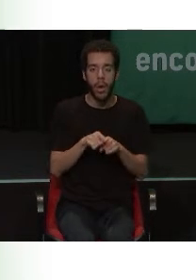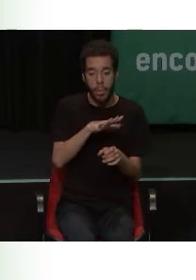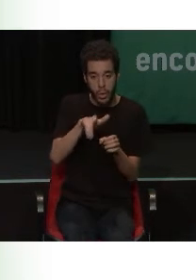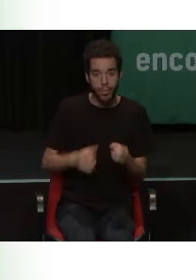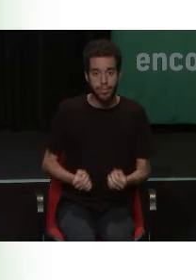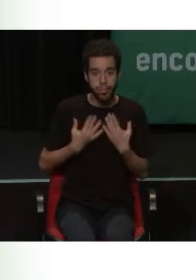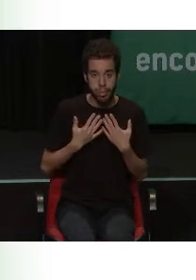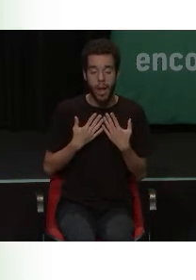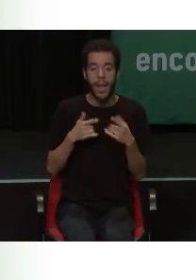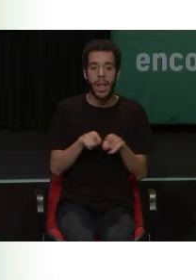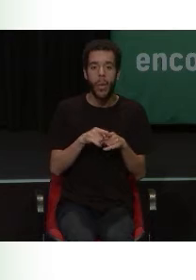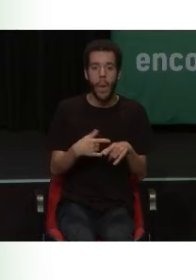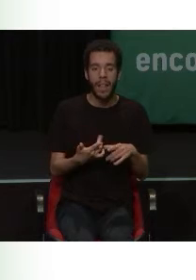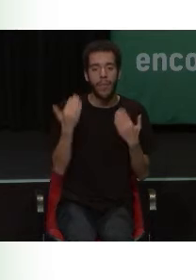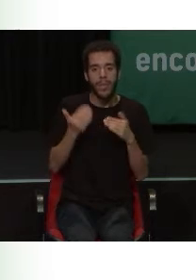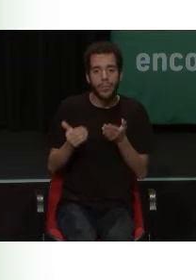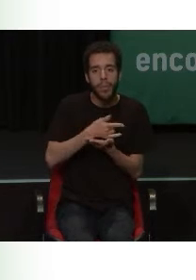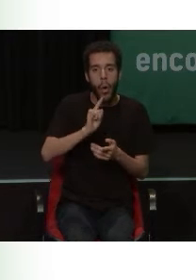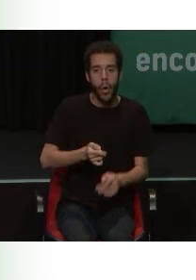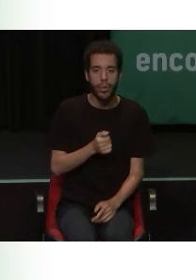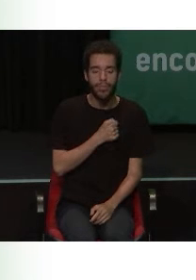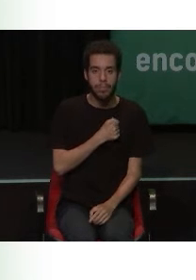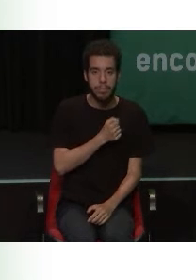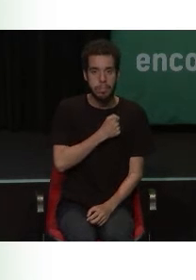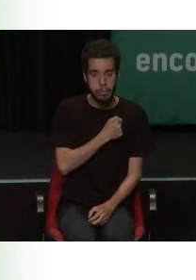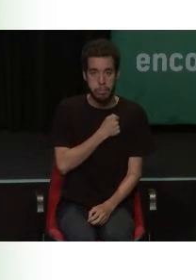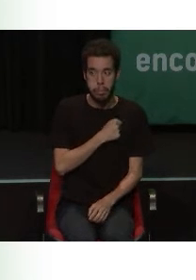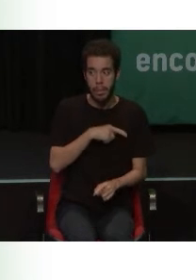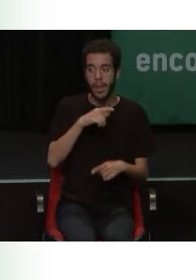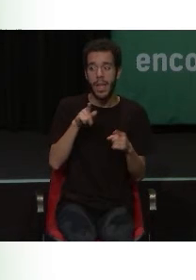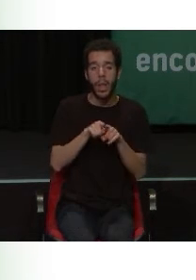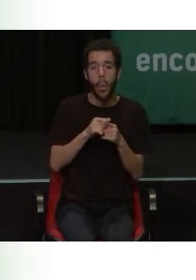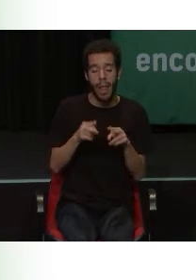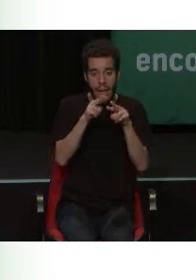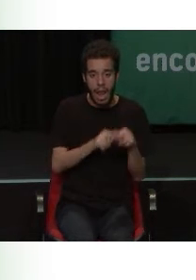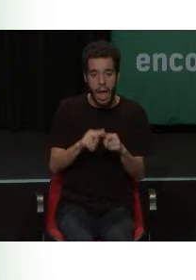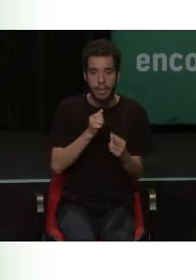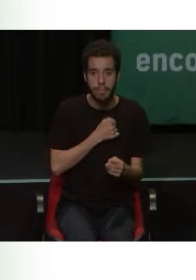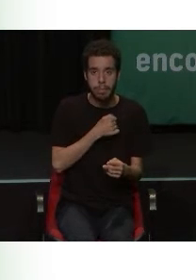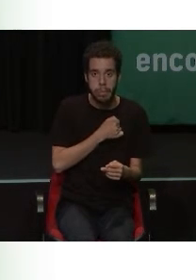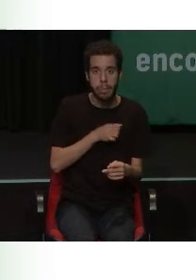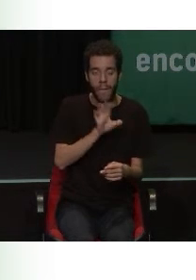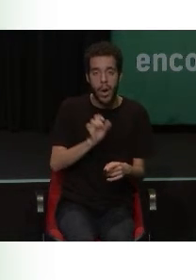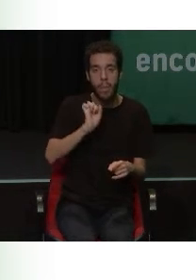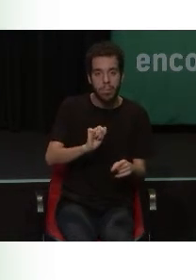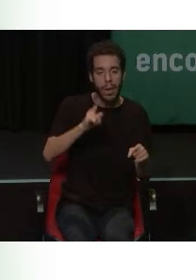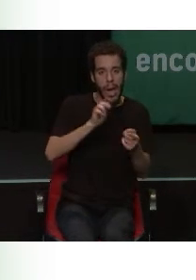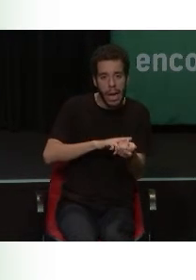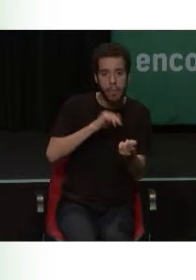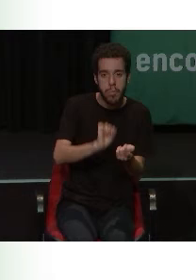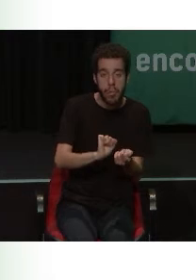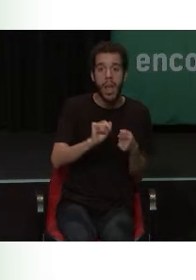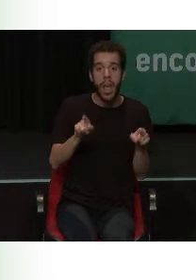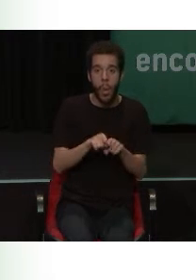o movimento, heartbeat só pela análise movement, do and batimento only cardíaco, by conseguiram, nós replicámos essa heartbeat, and we experiência, replicated the